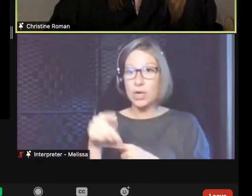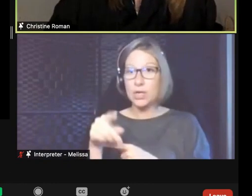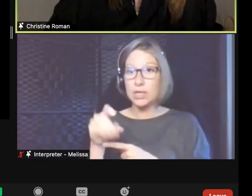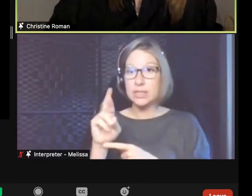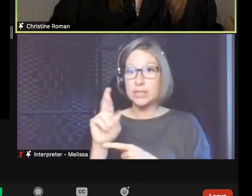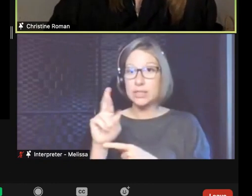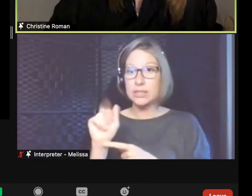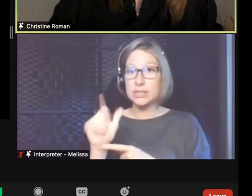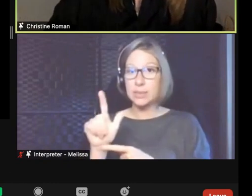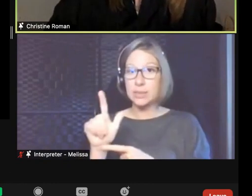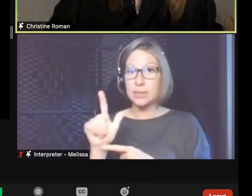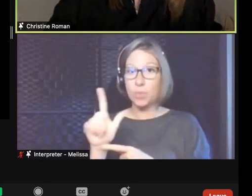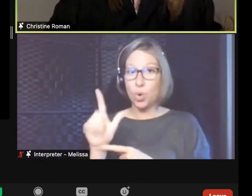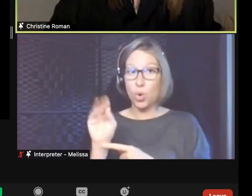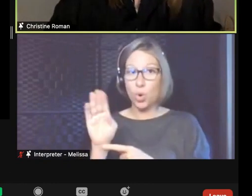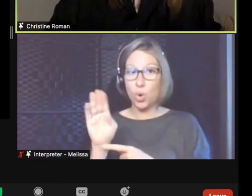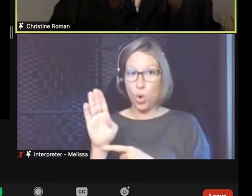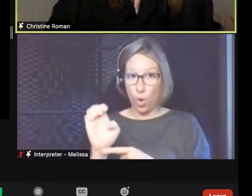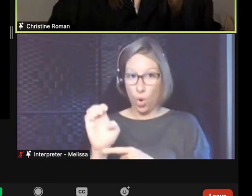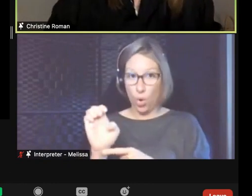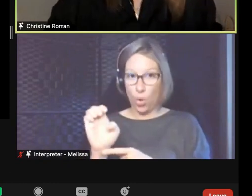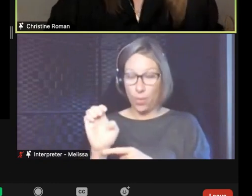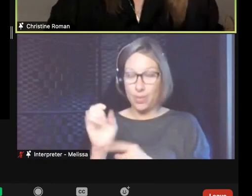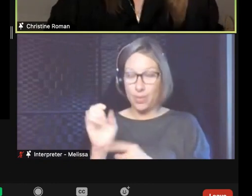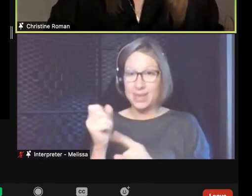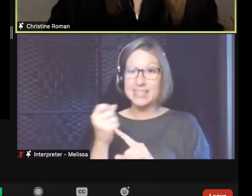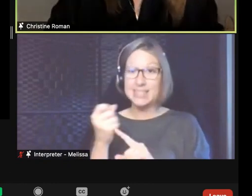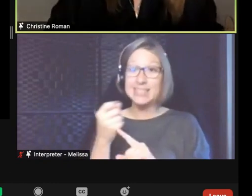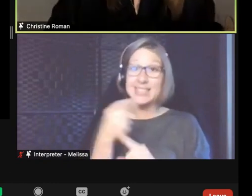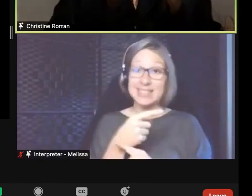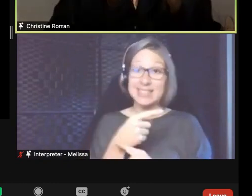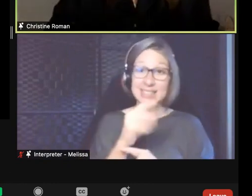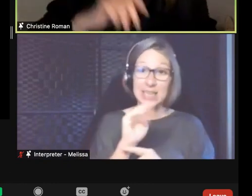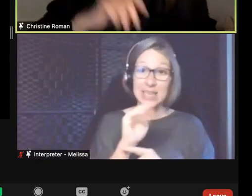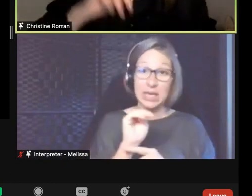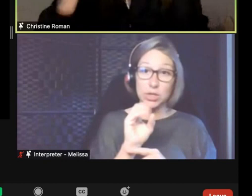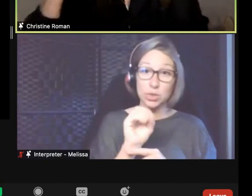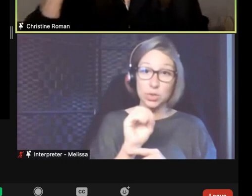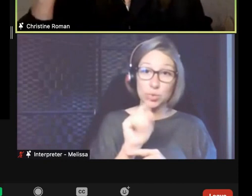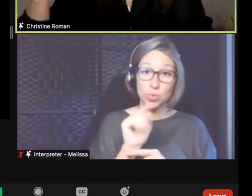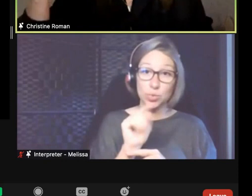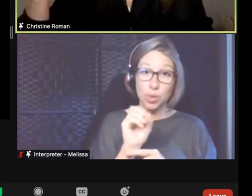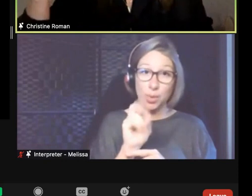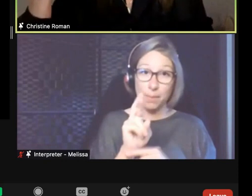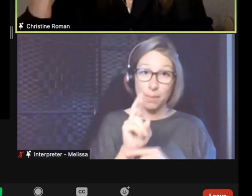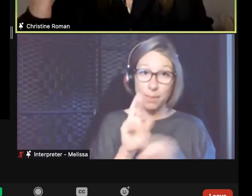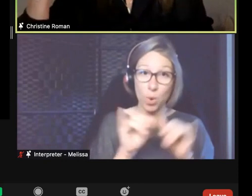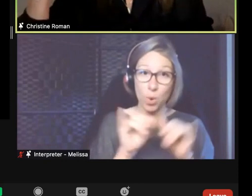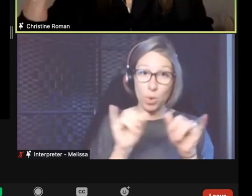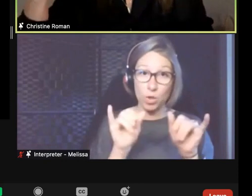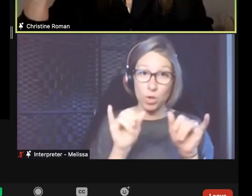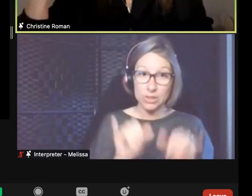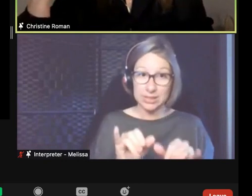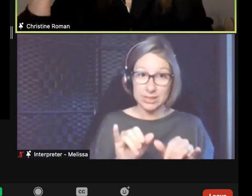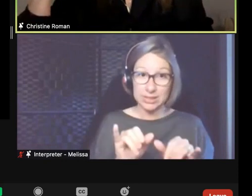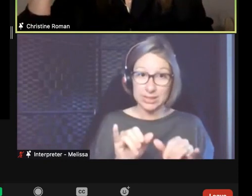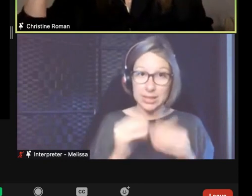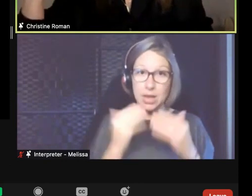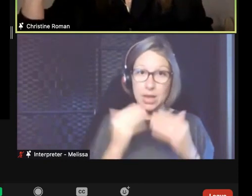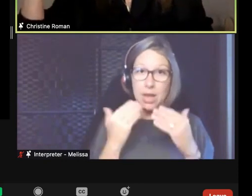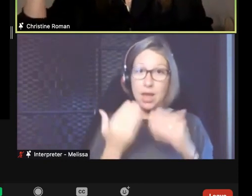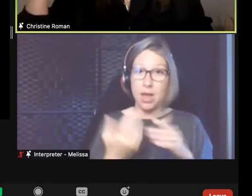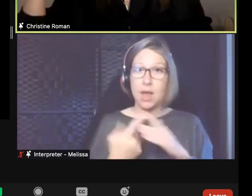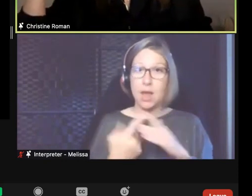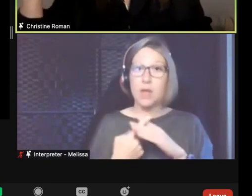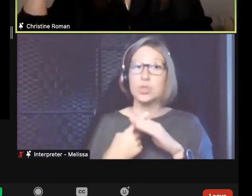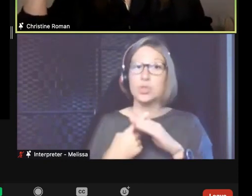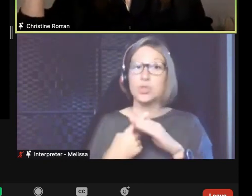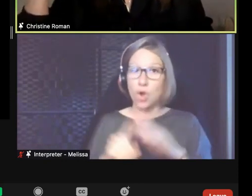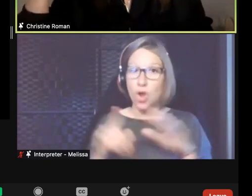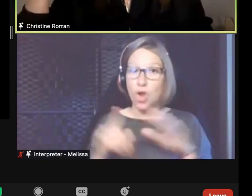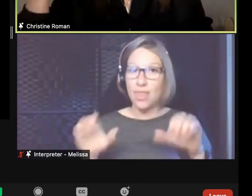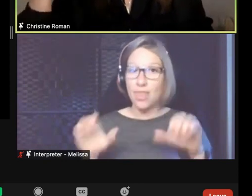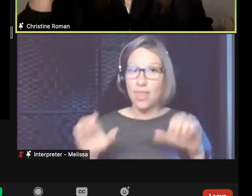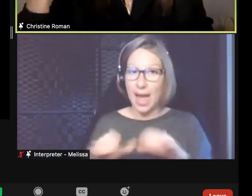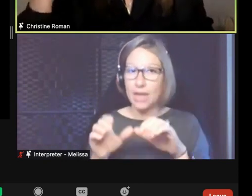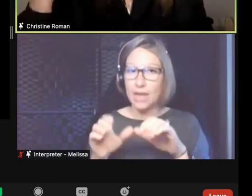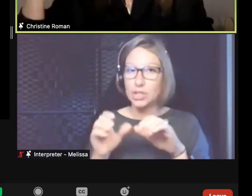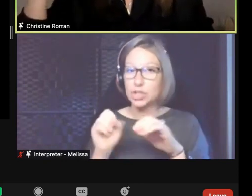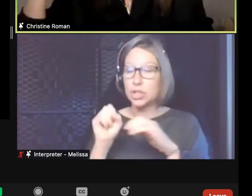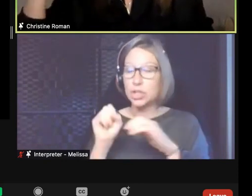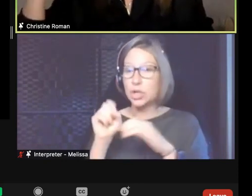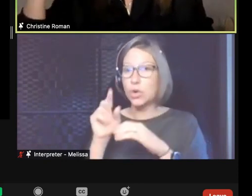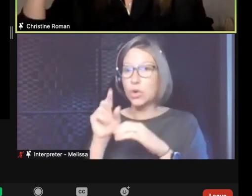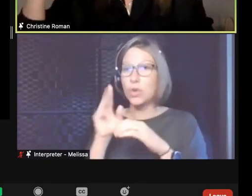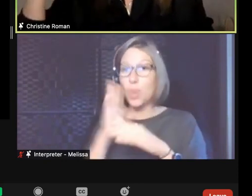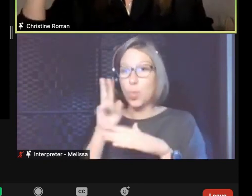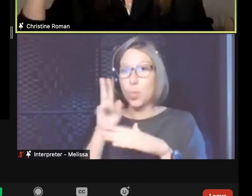or outcome. So if you see me pick up a cookie, your mirror neurons will create a scenario of eating a cookie in